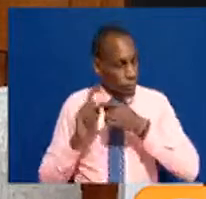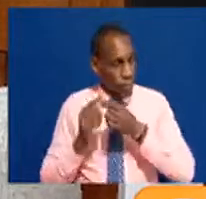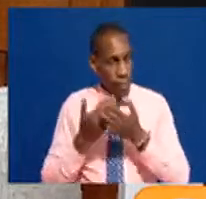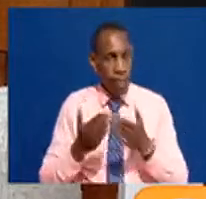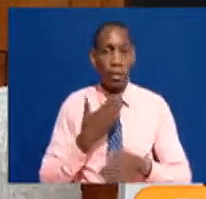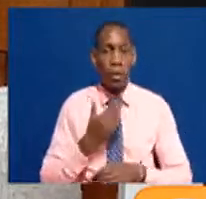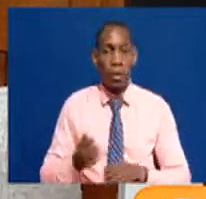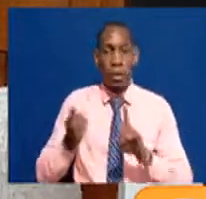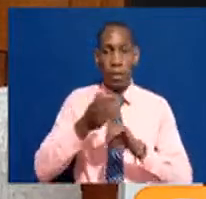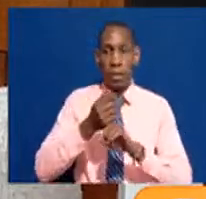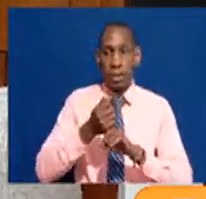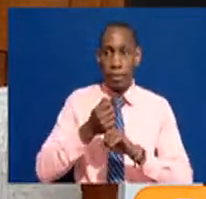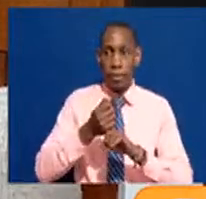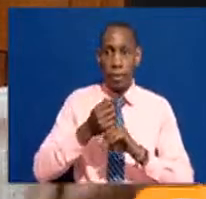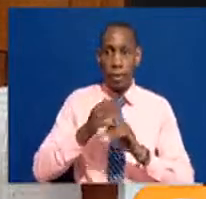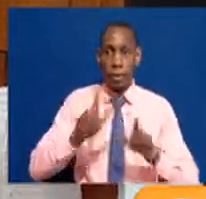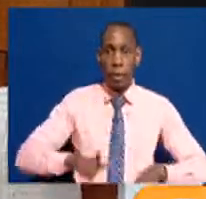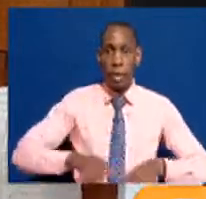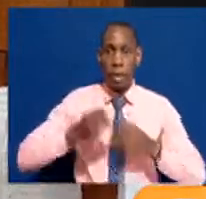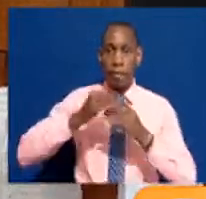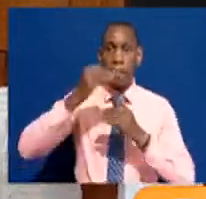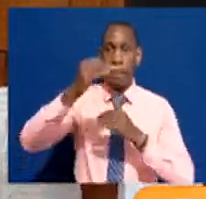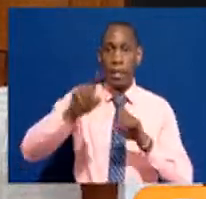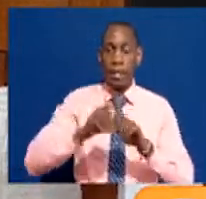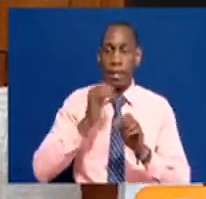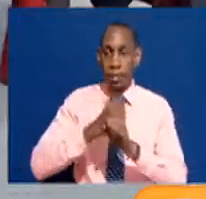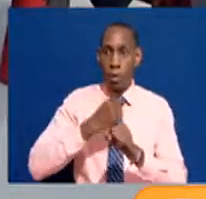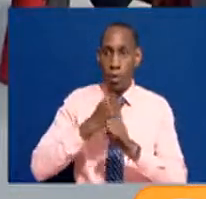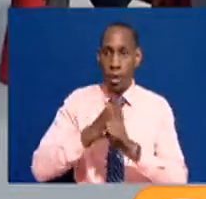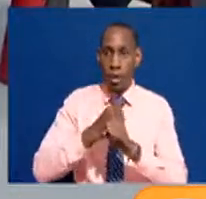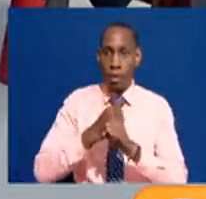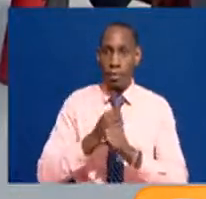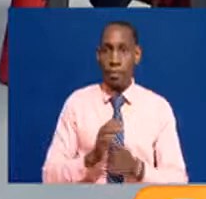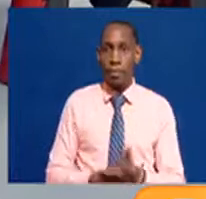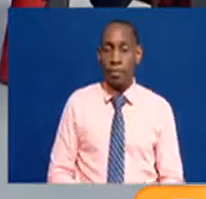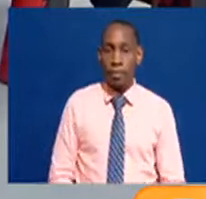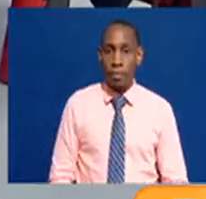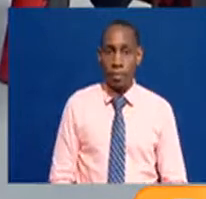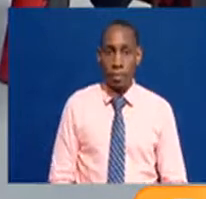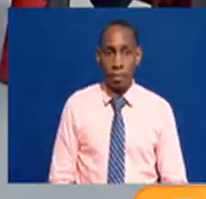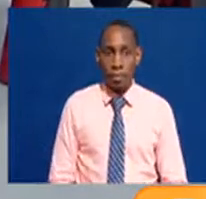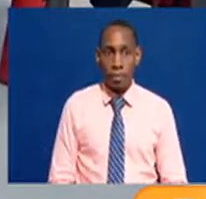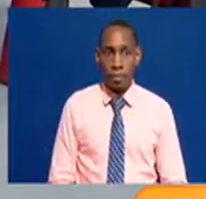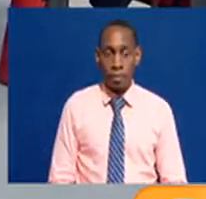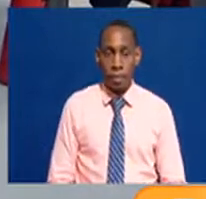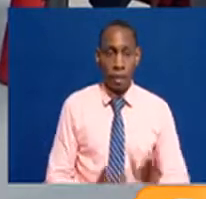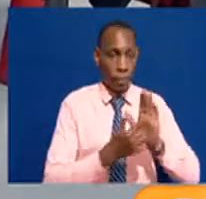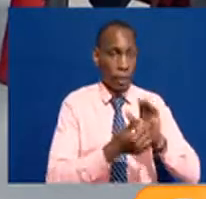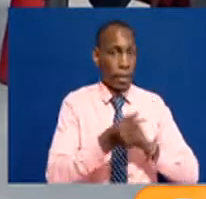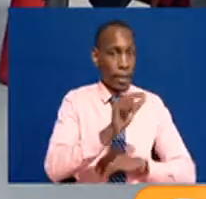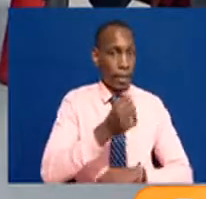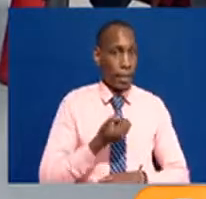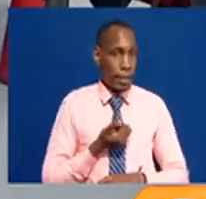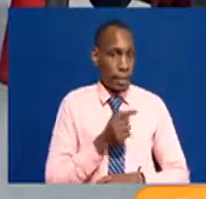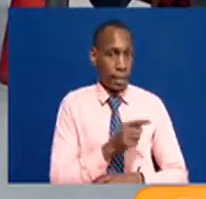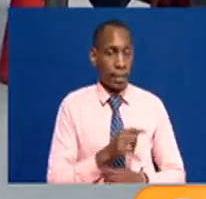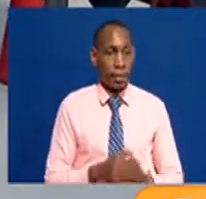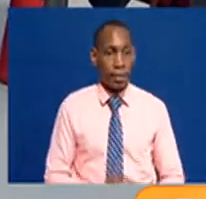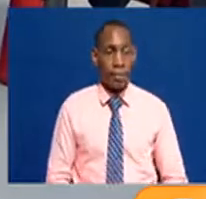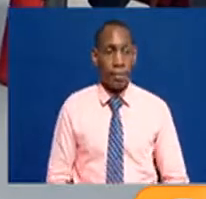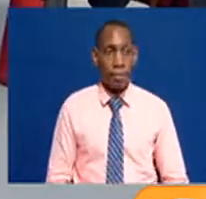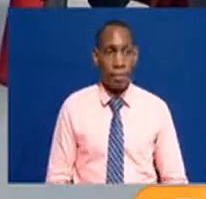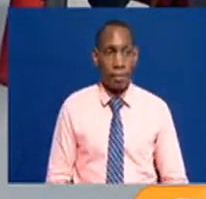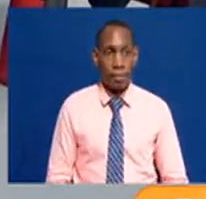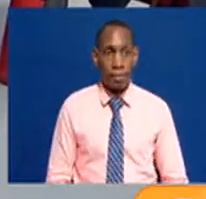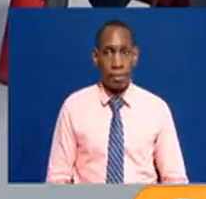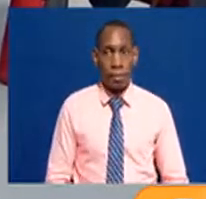to achieve for the rest of your life. All right. And you can work hard for it. You can imagine. Maybe to add on what she's saying. Mm. You can imagine you win